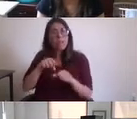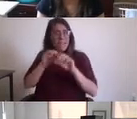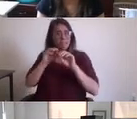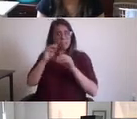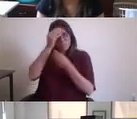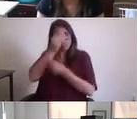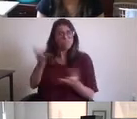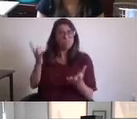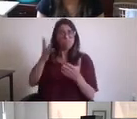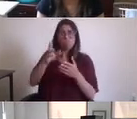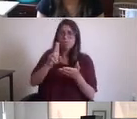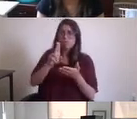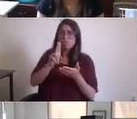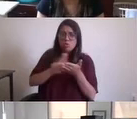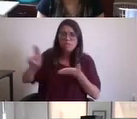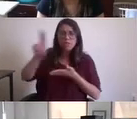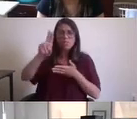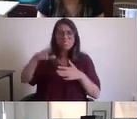university